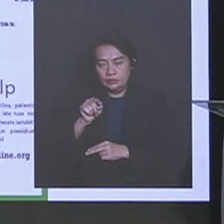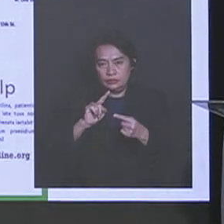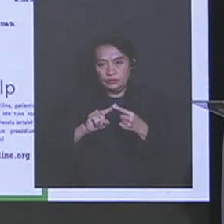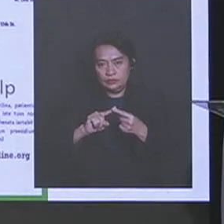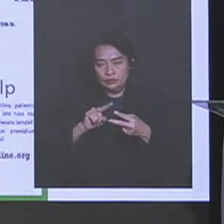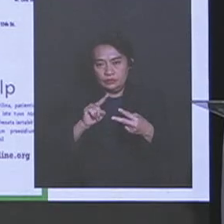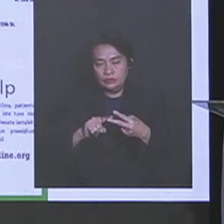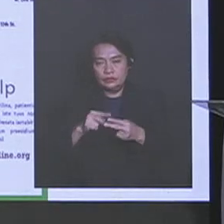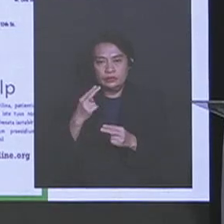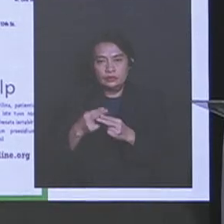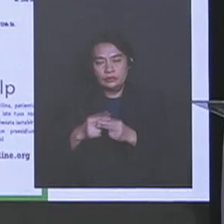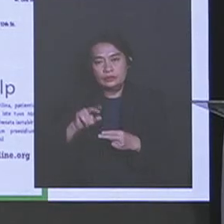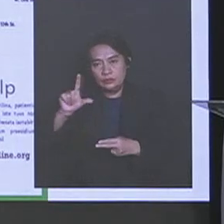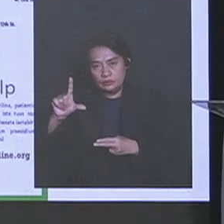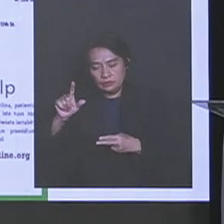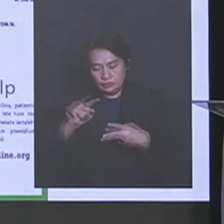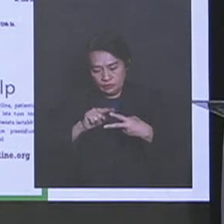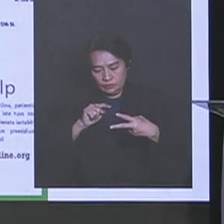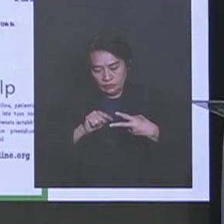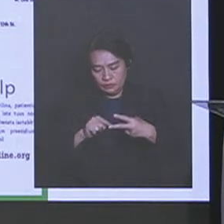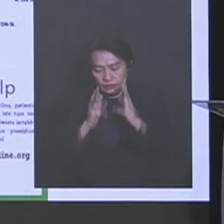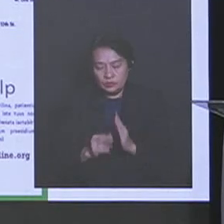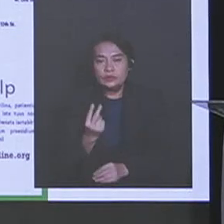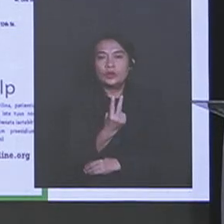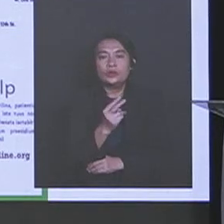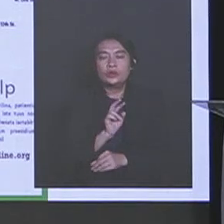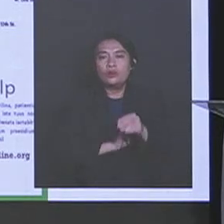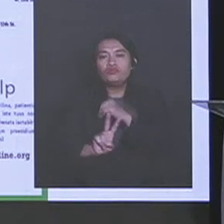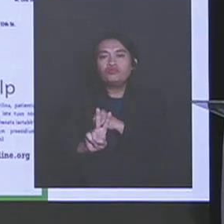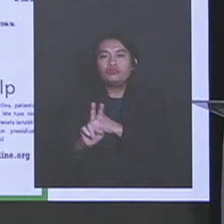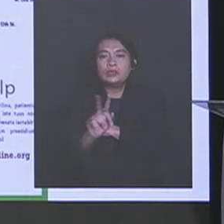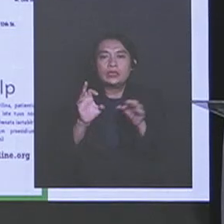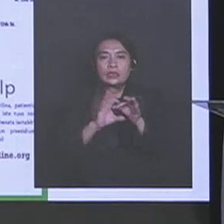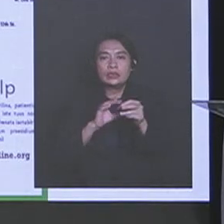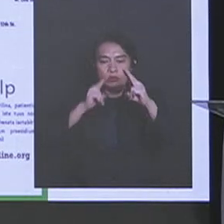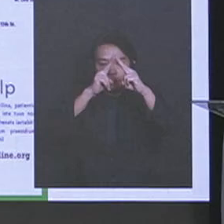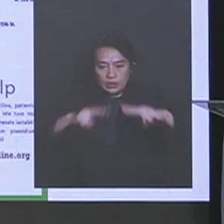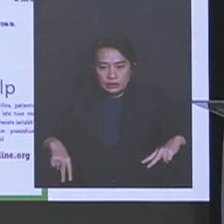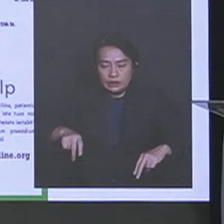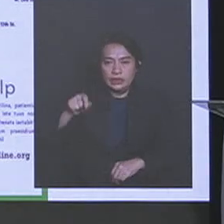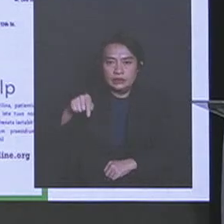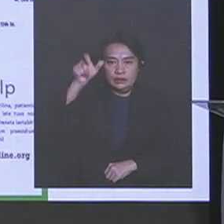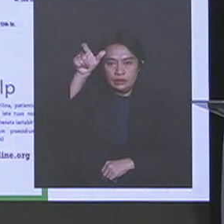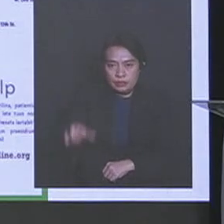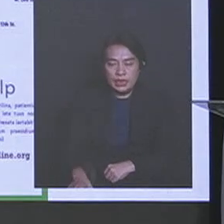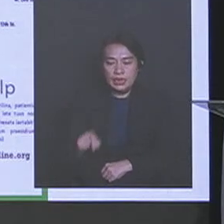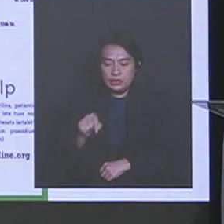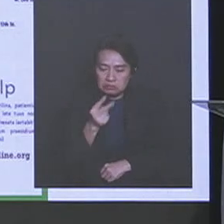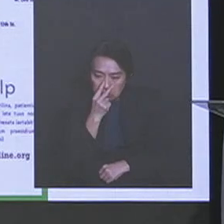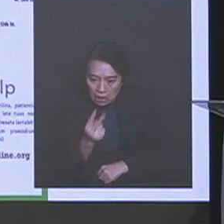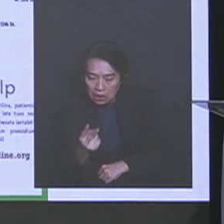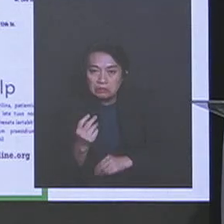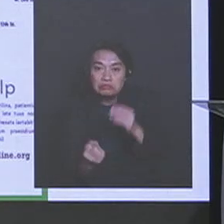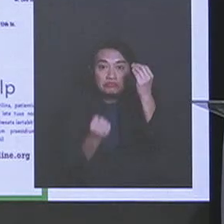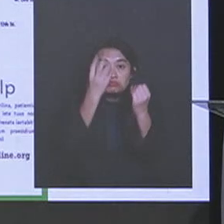Paris, and Paris, the Promenade Plantée, which is very similar, elevated park, former train line. And they thought, why can't we have that